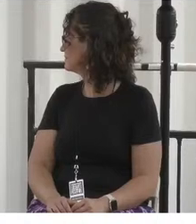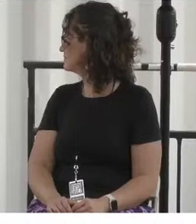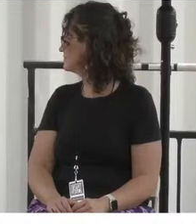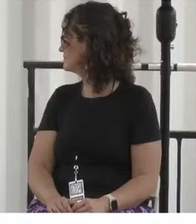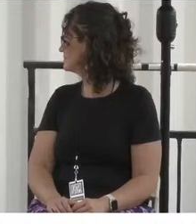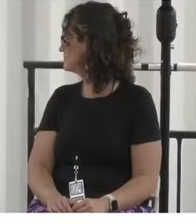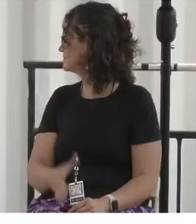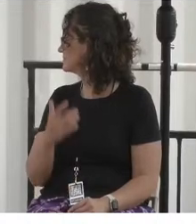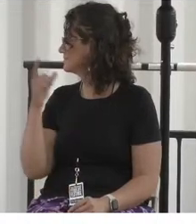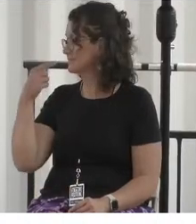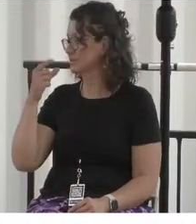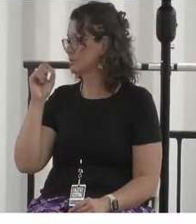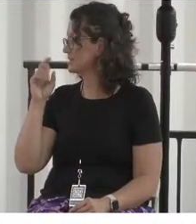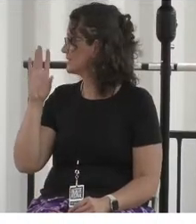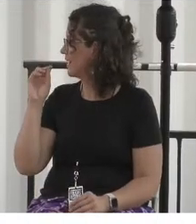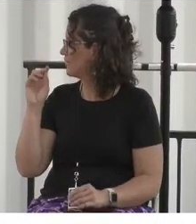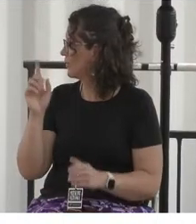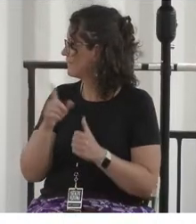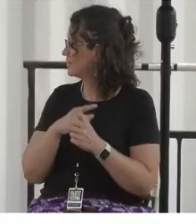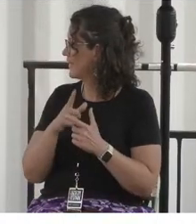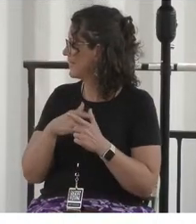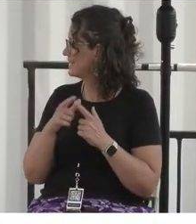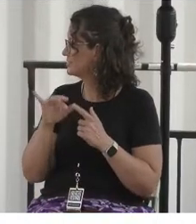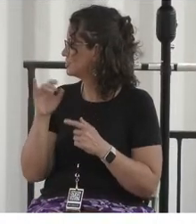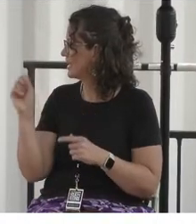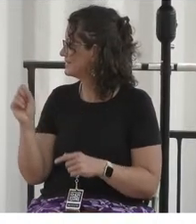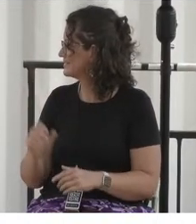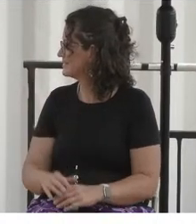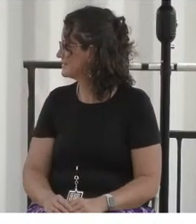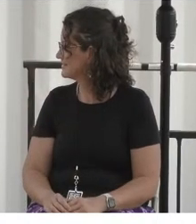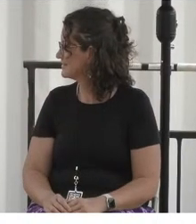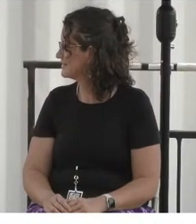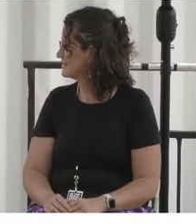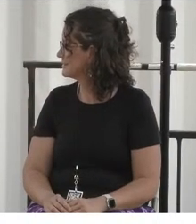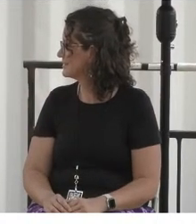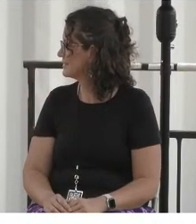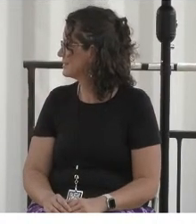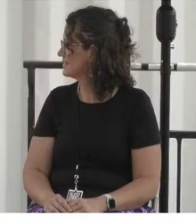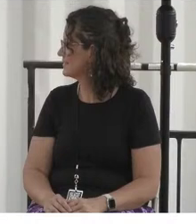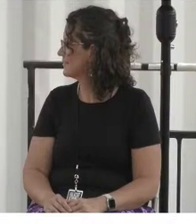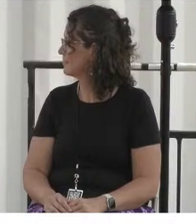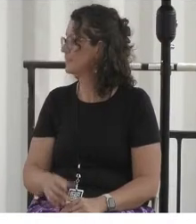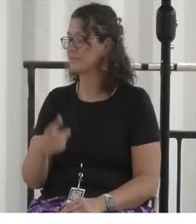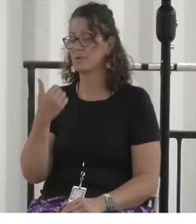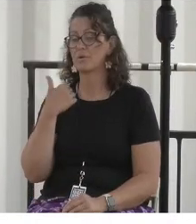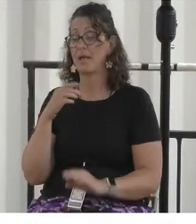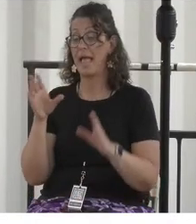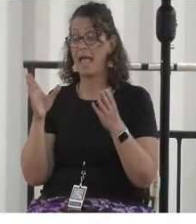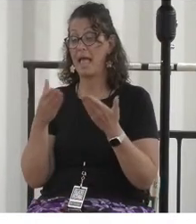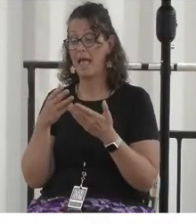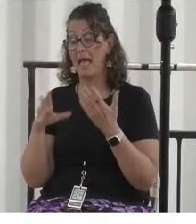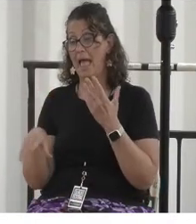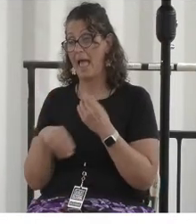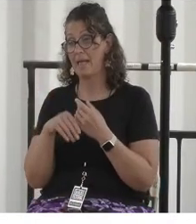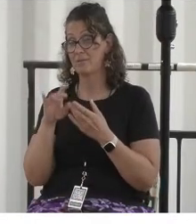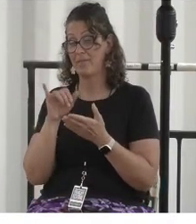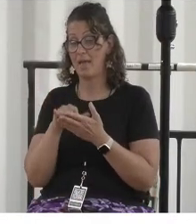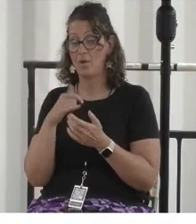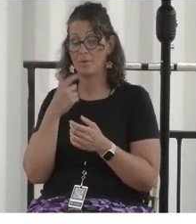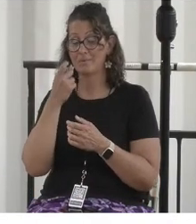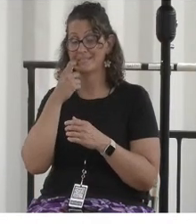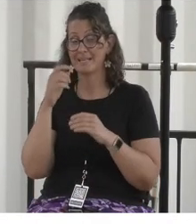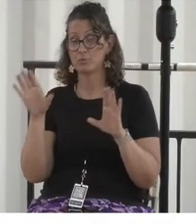How about we have Gustavo go first, and then Jess will have you follow up. Just to add to that, we recently introduced cloud services. So the data